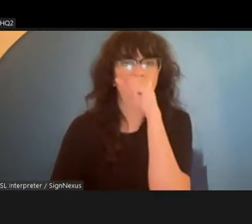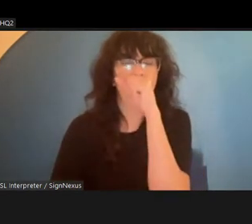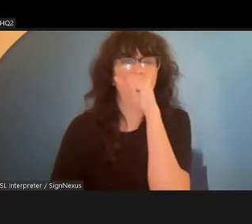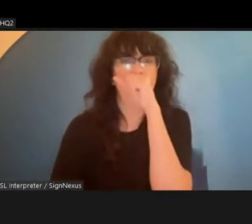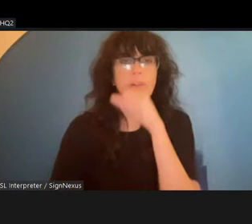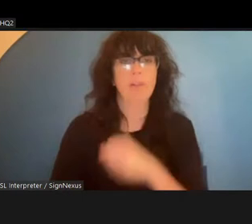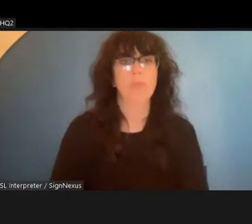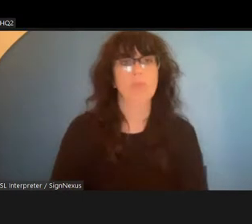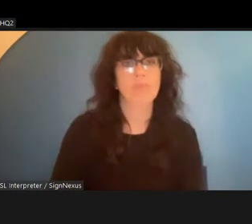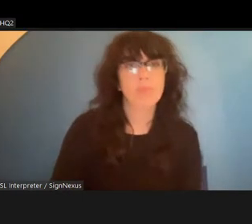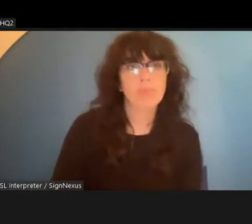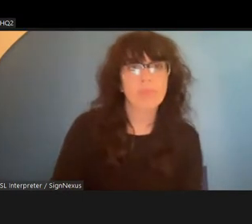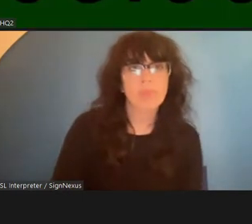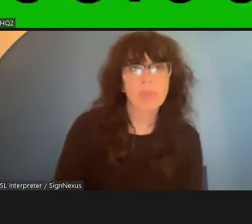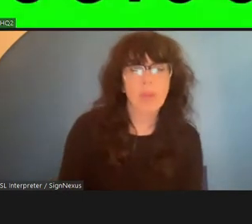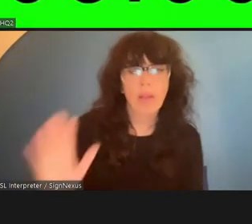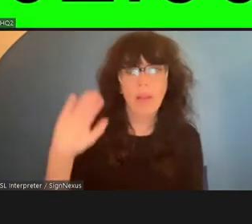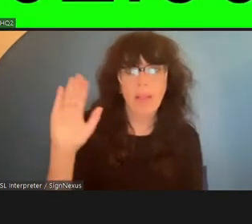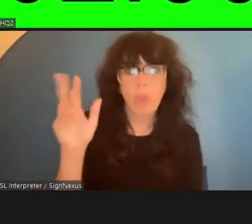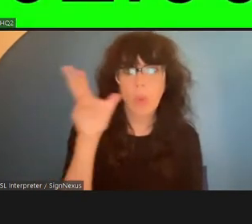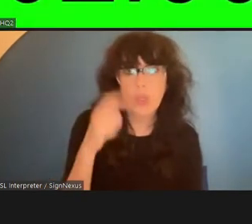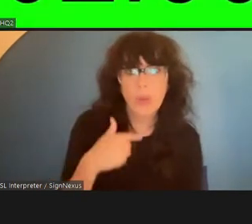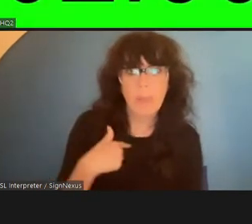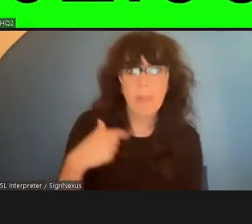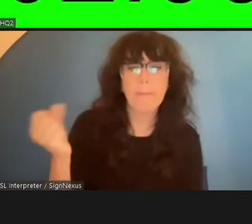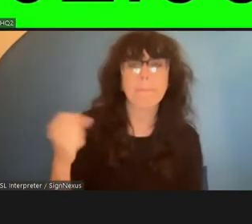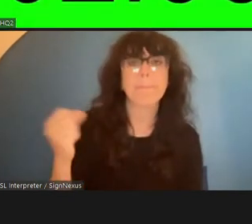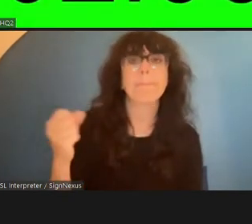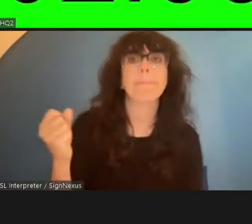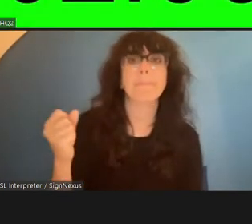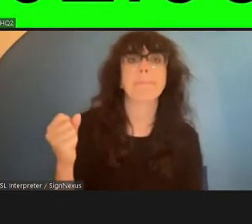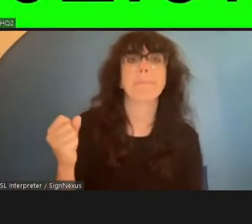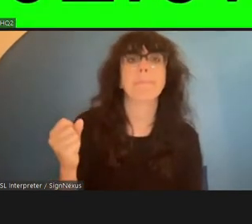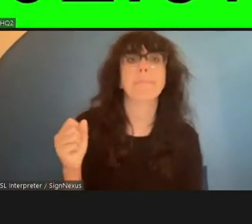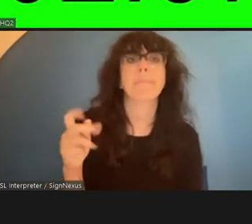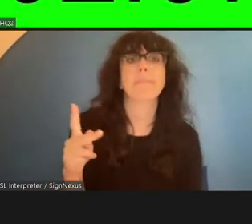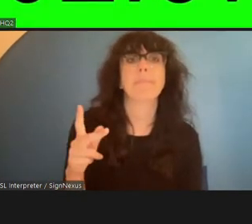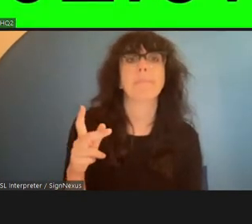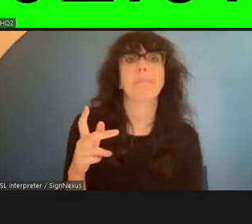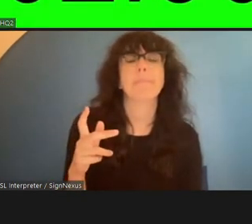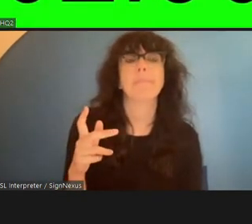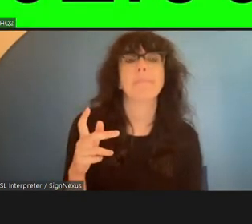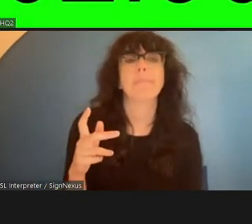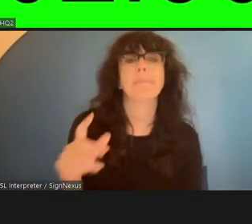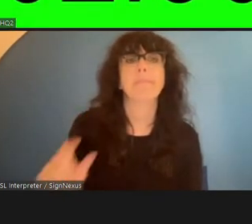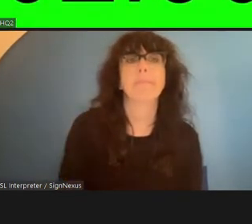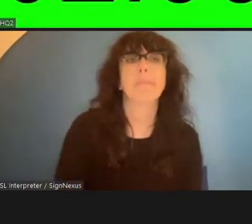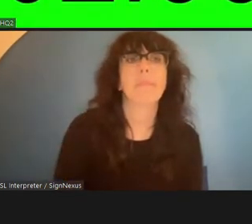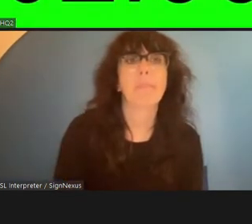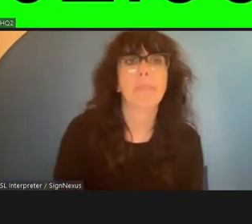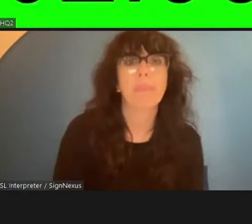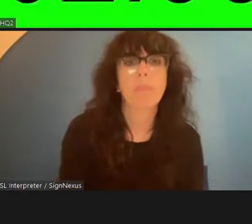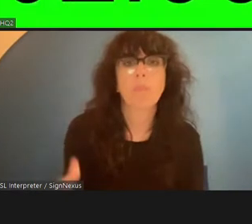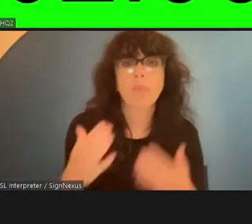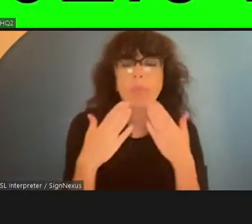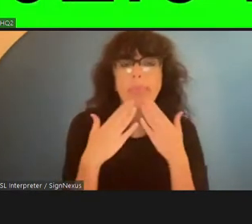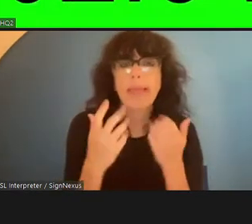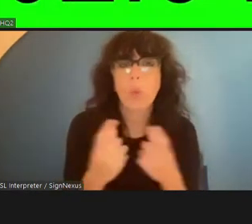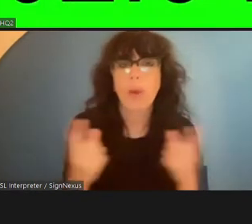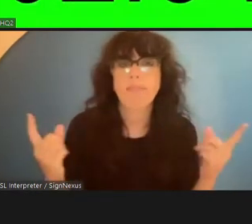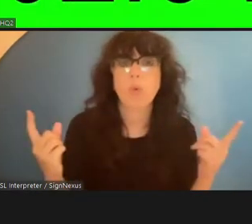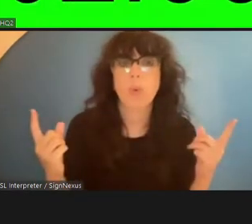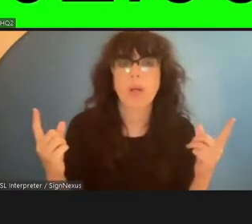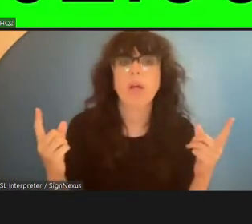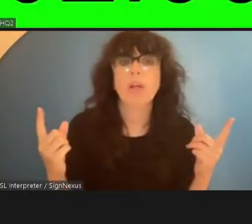hello can you hear me guys yes we can okay so first of all good evening and thank you everyone and uh for